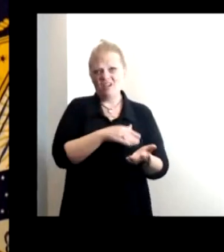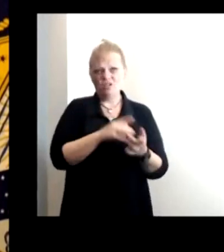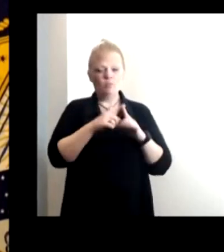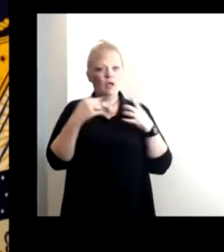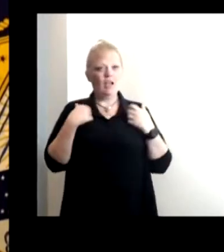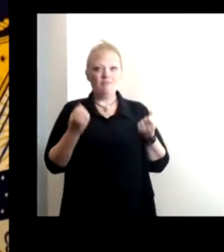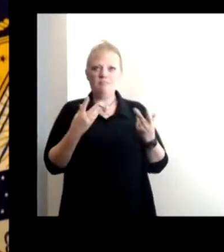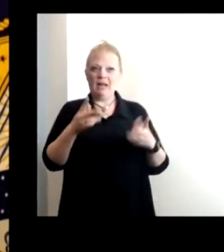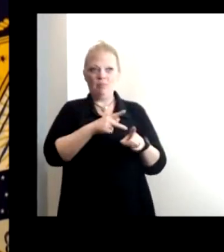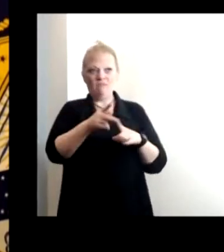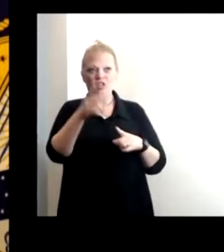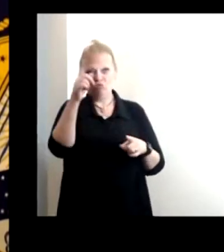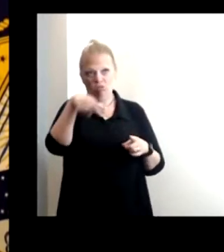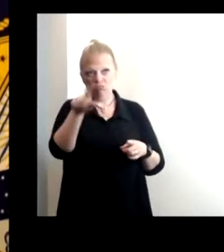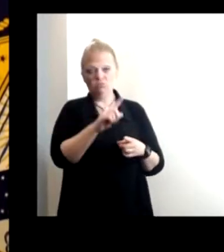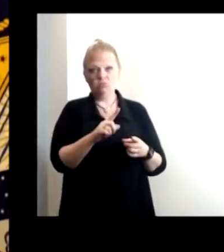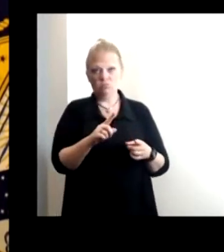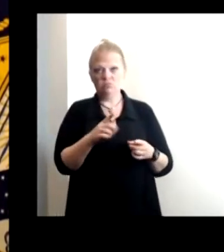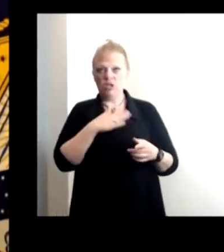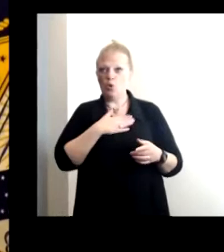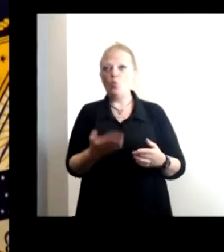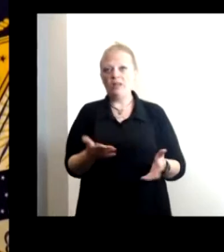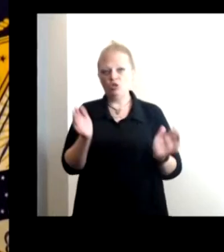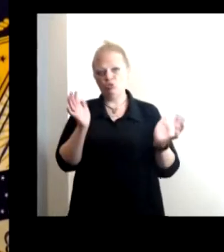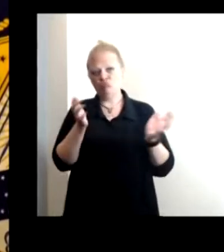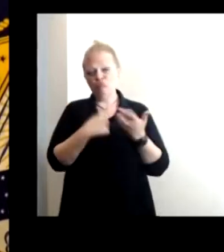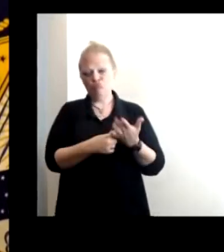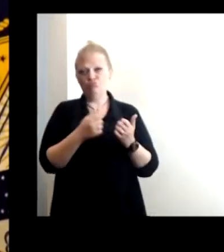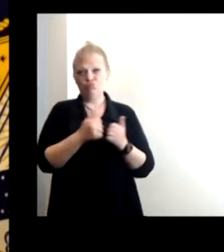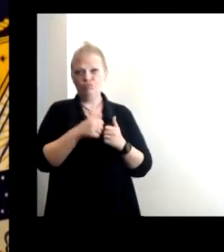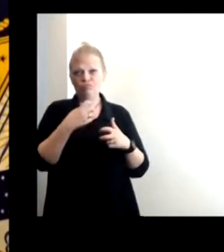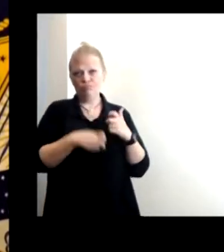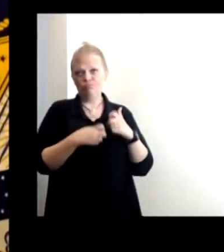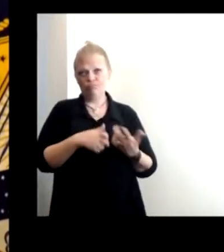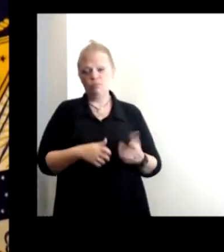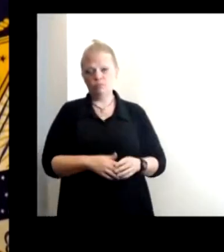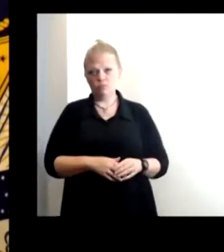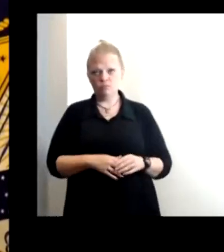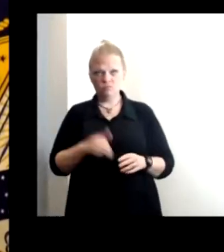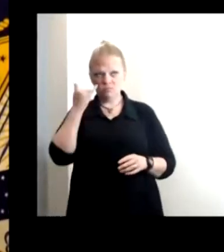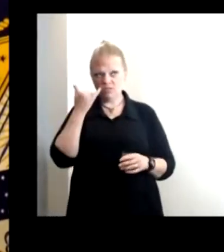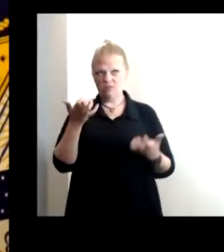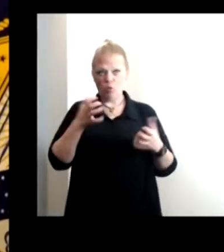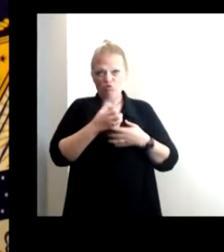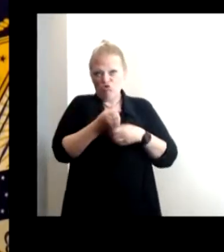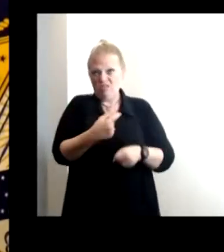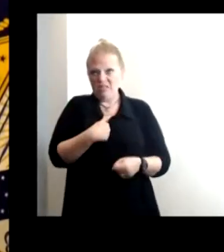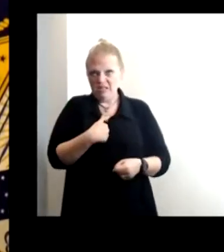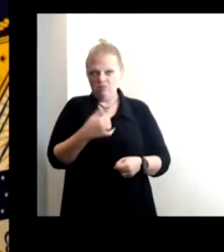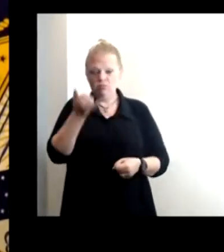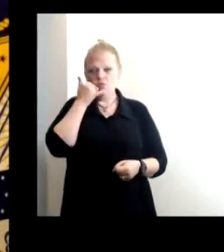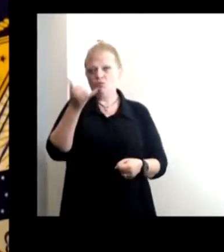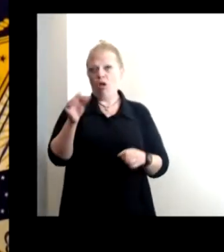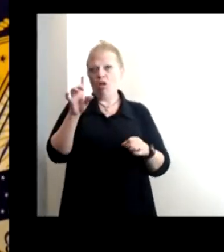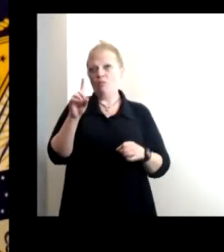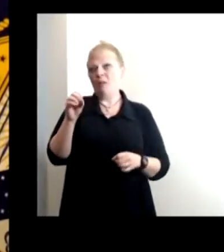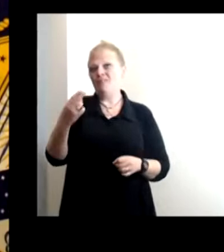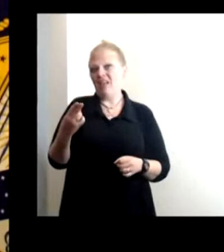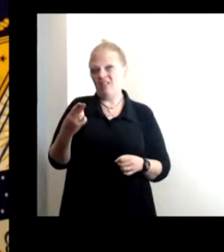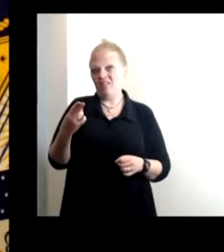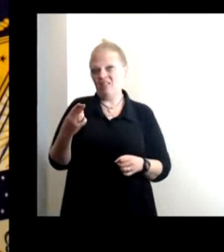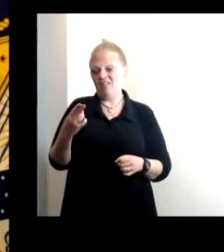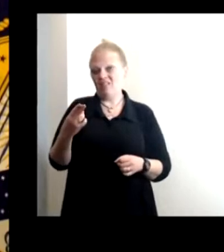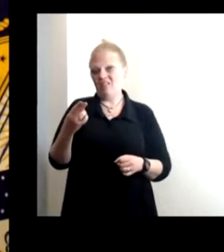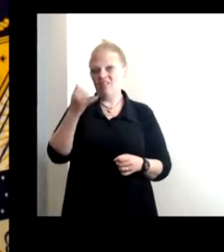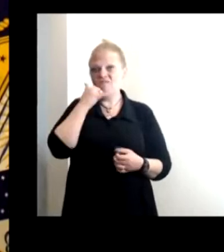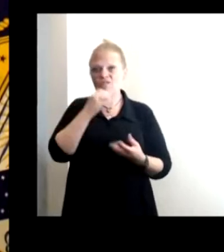lots of healthcare professionals out there who are willing to talk about this issue. If you don't want to trust me, call our Department of Health